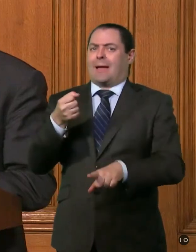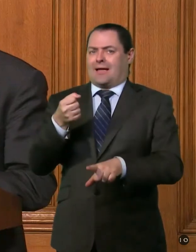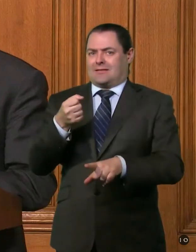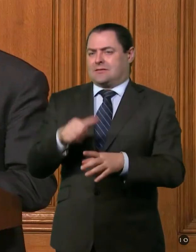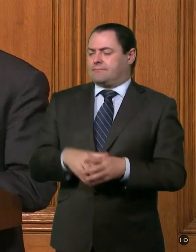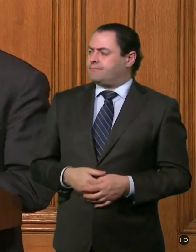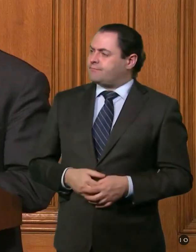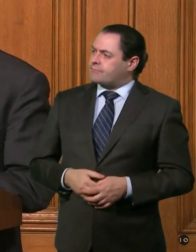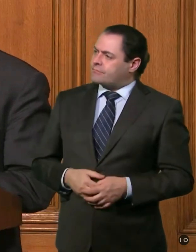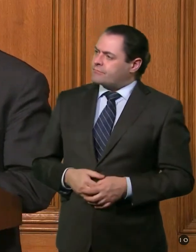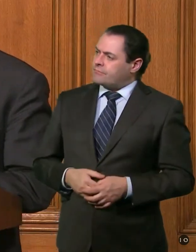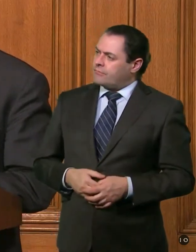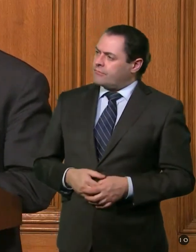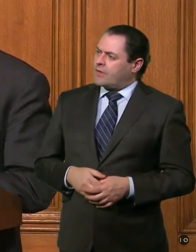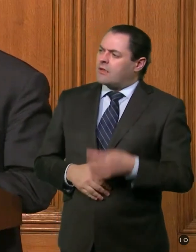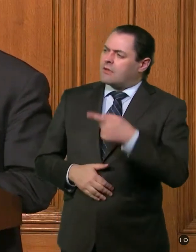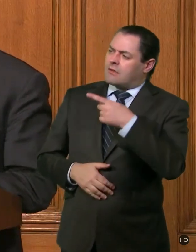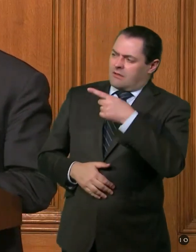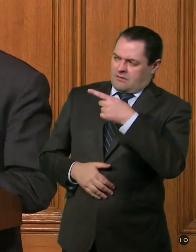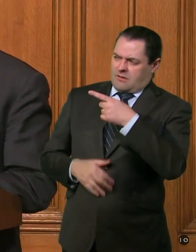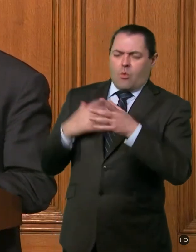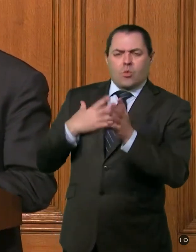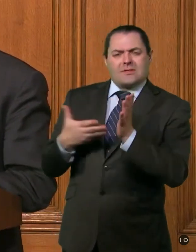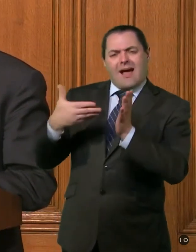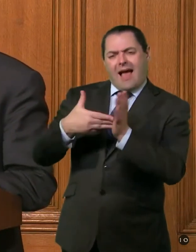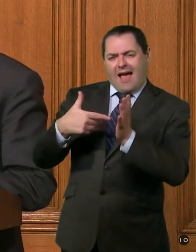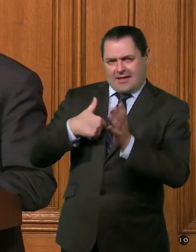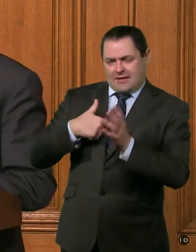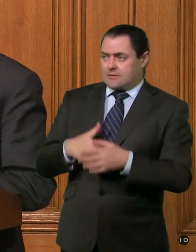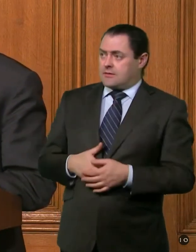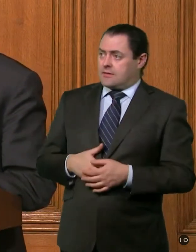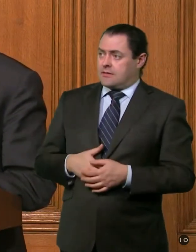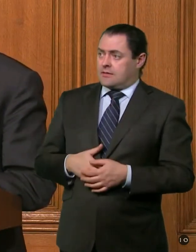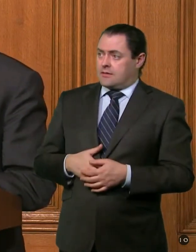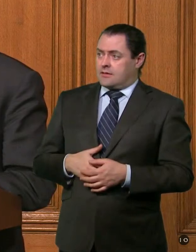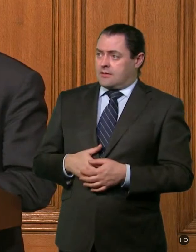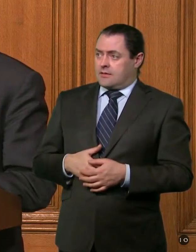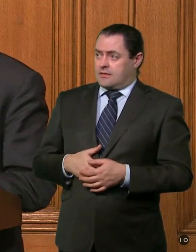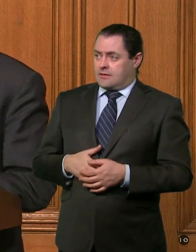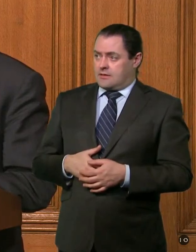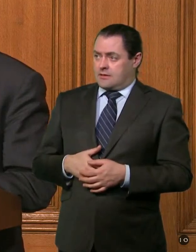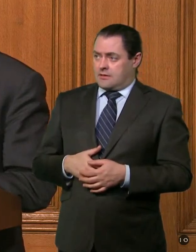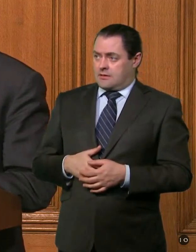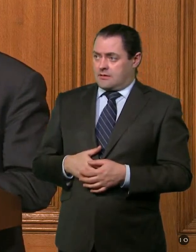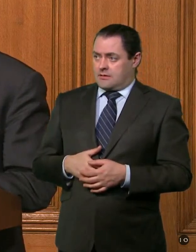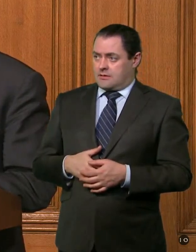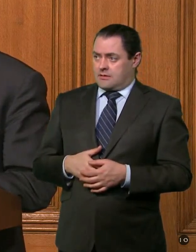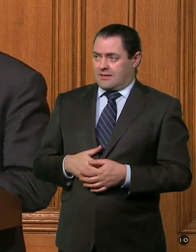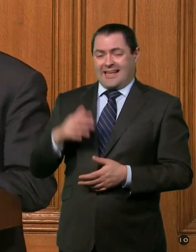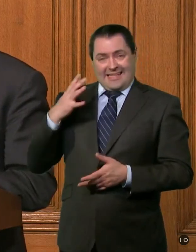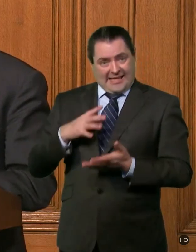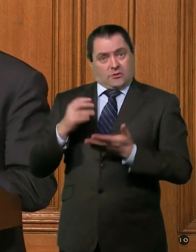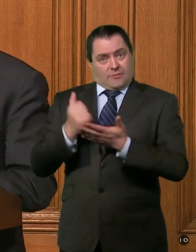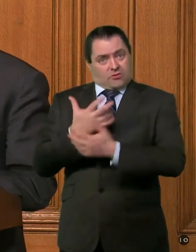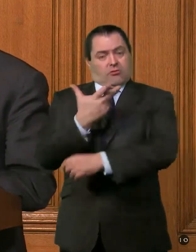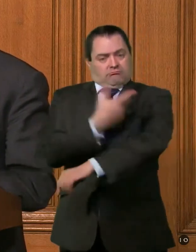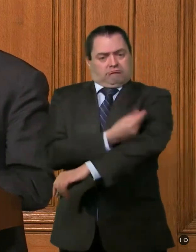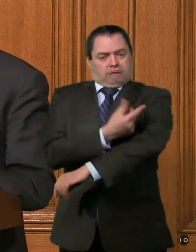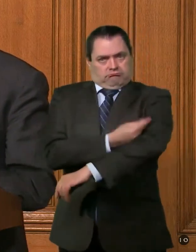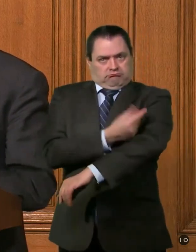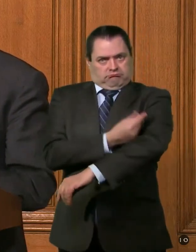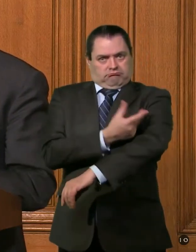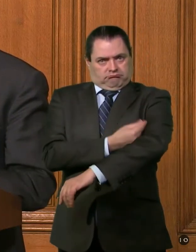is important that it's not the vaccines, it's the vaccinations that need to happen, and that needs to happen right the way across the world. This is a